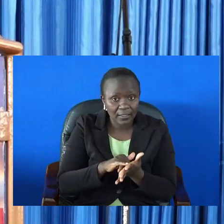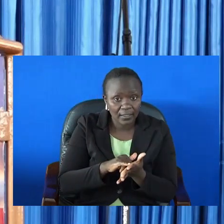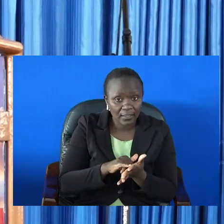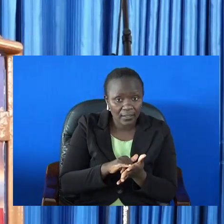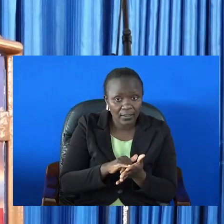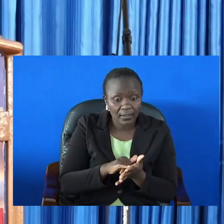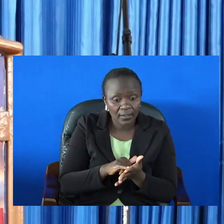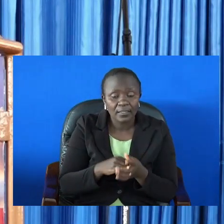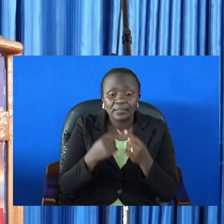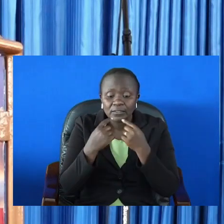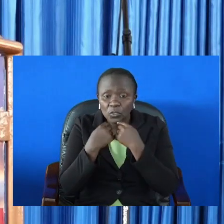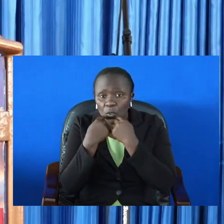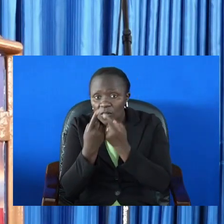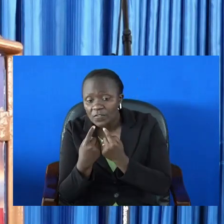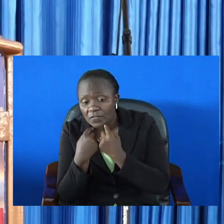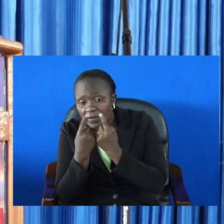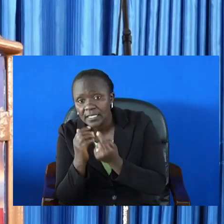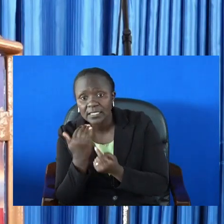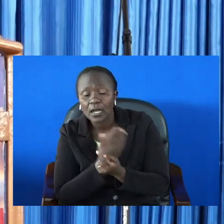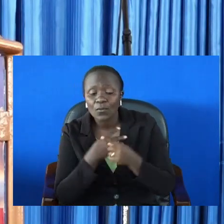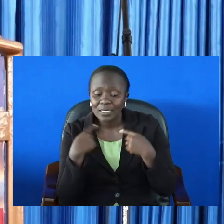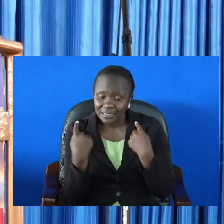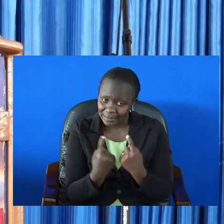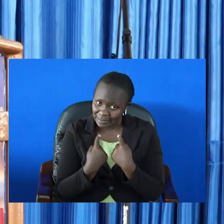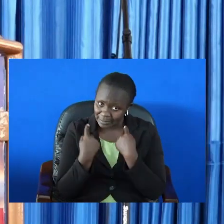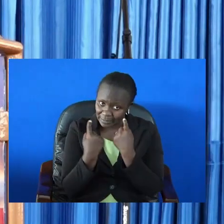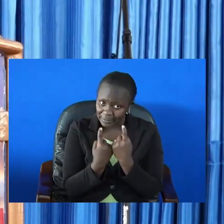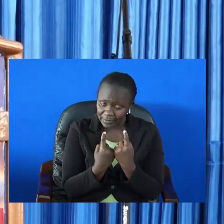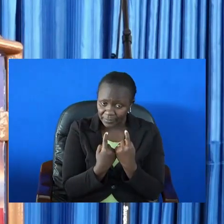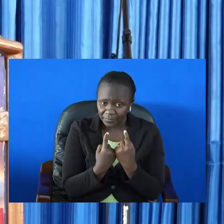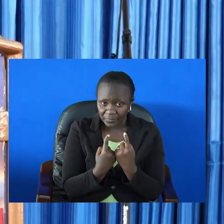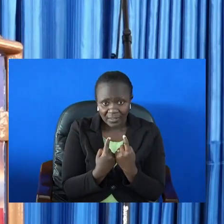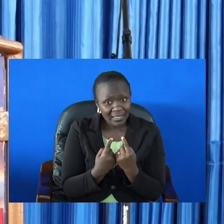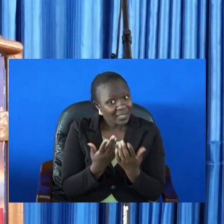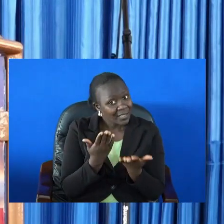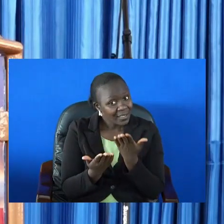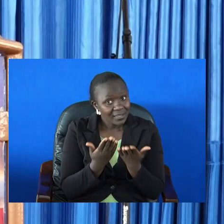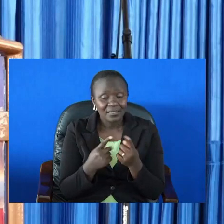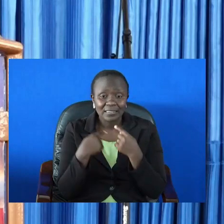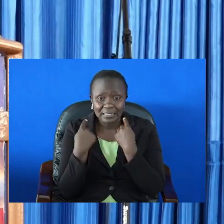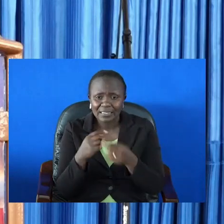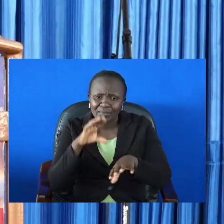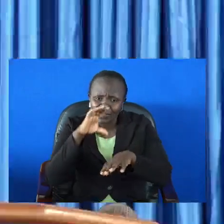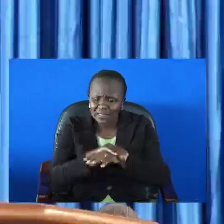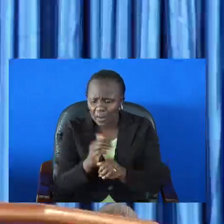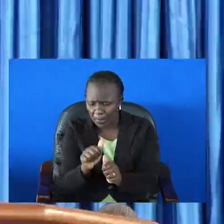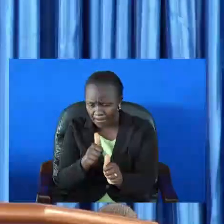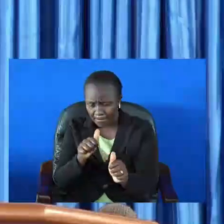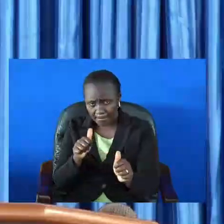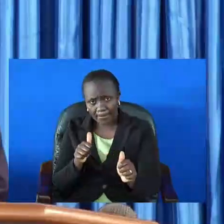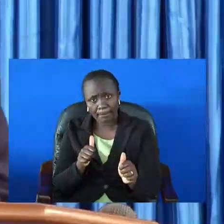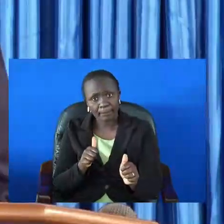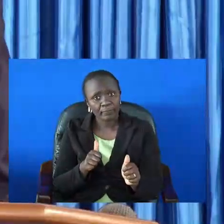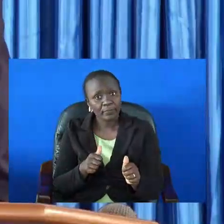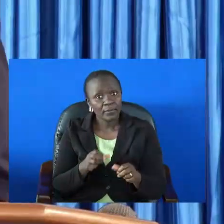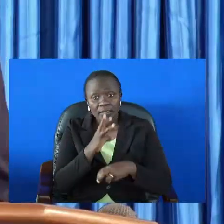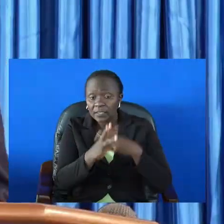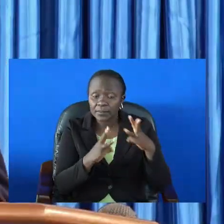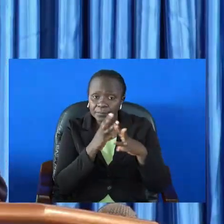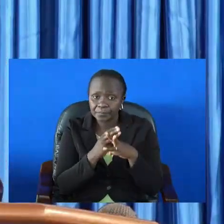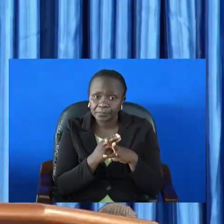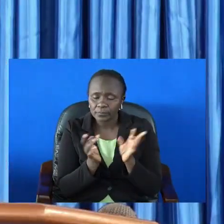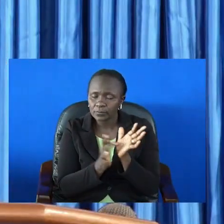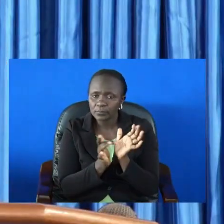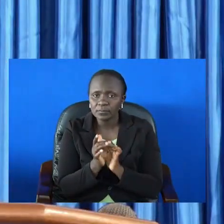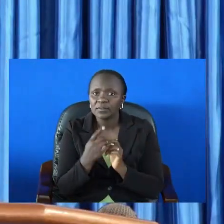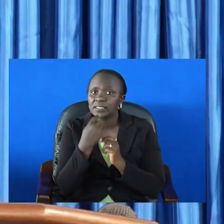we repentant? Have we repented of any sin that has held us back? In this world, the